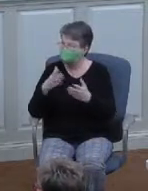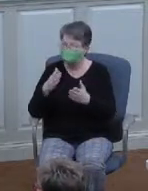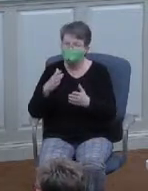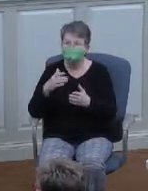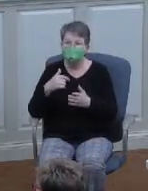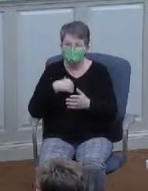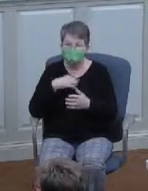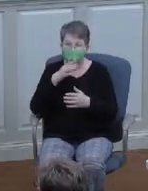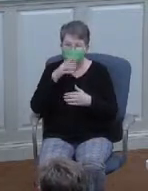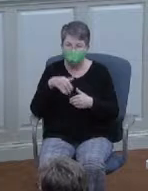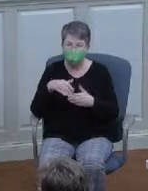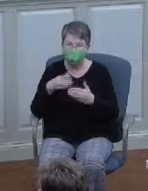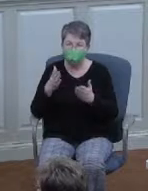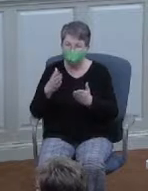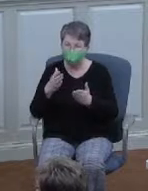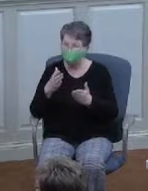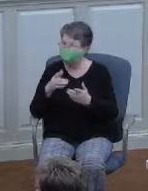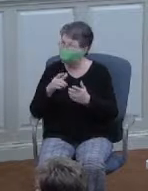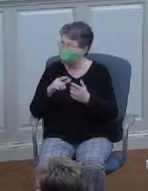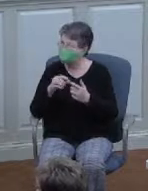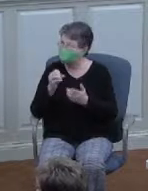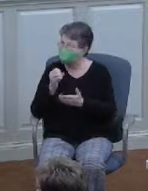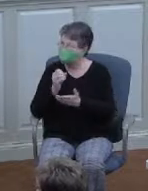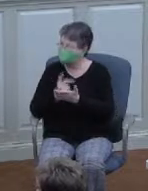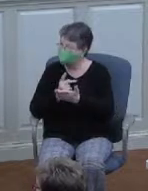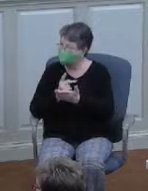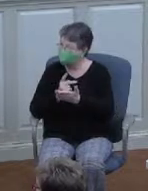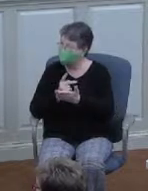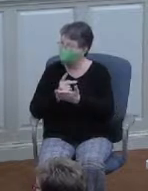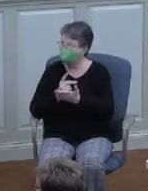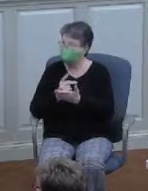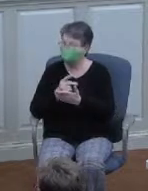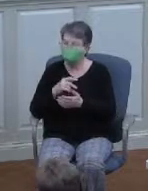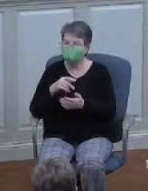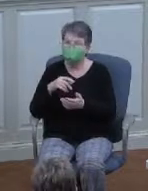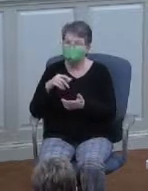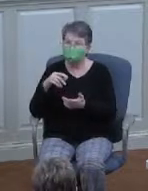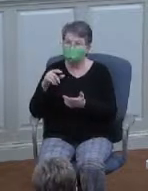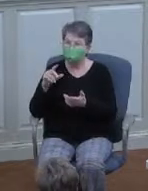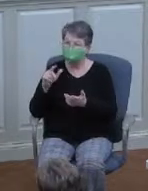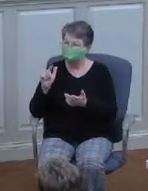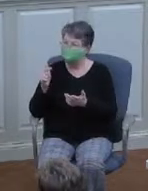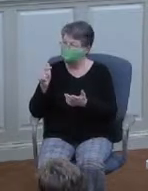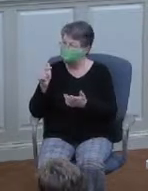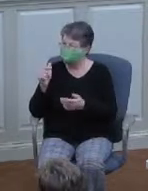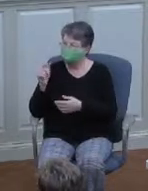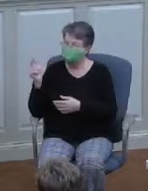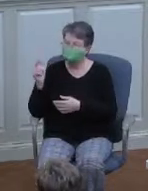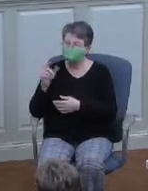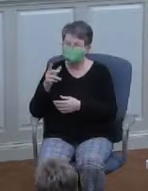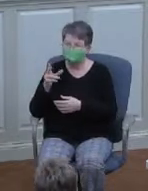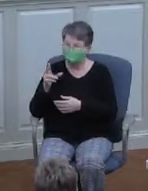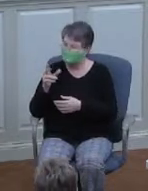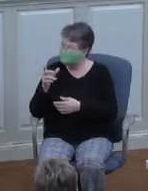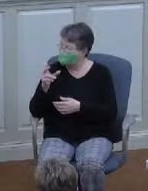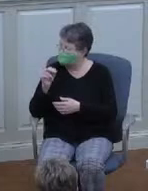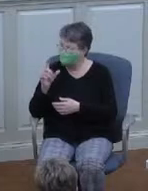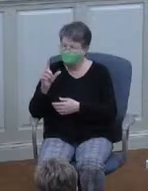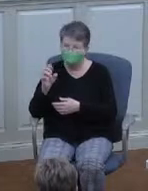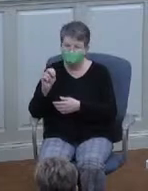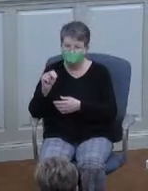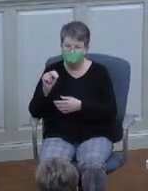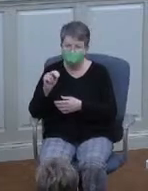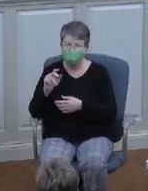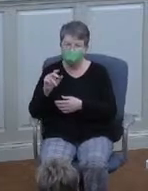move to approve the minutes as presented, and then we'll make an amendment. Motion is made. Do I hear a second? Second. We are in discussion